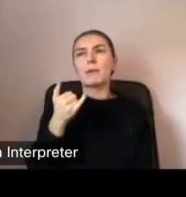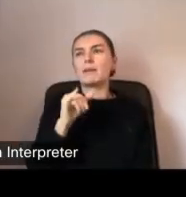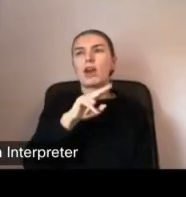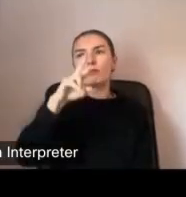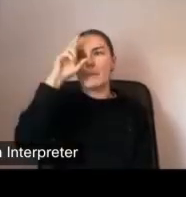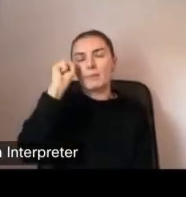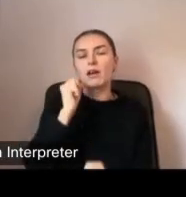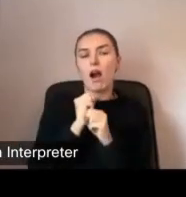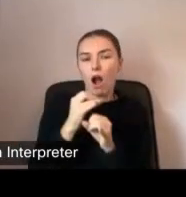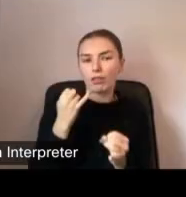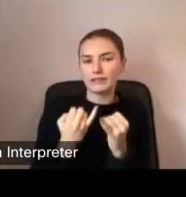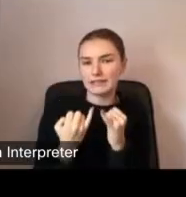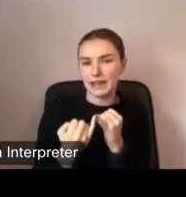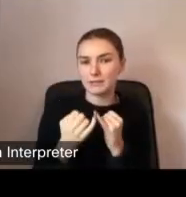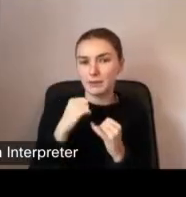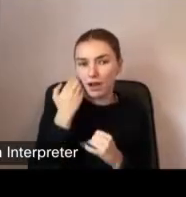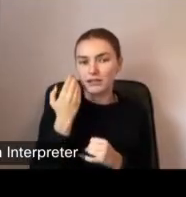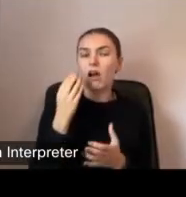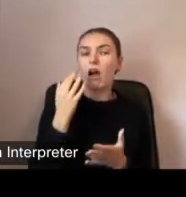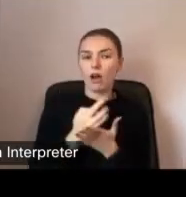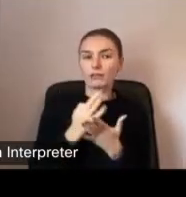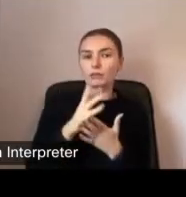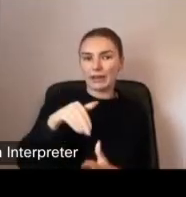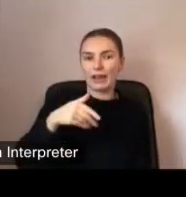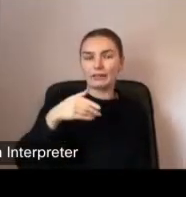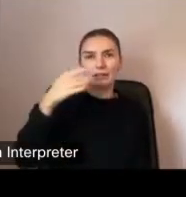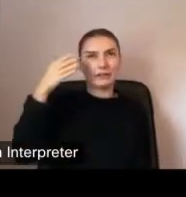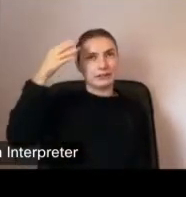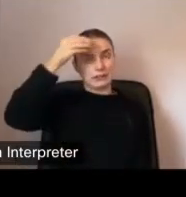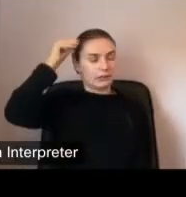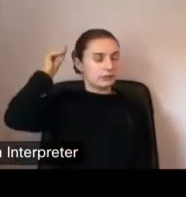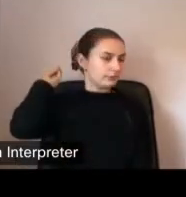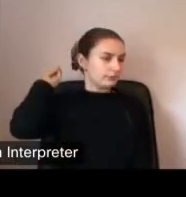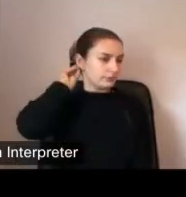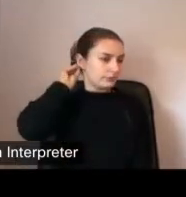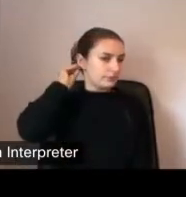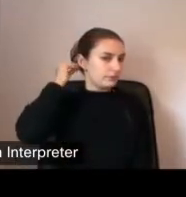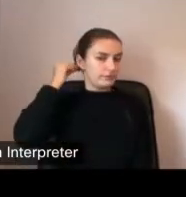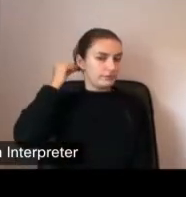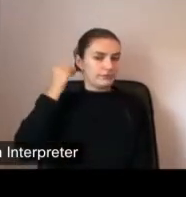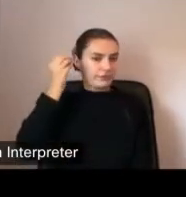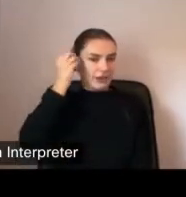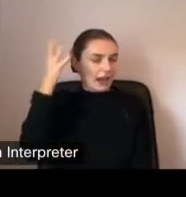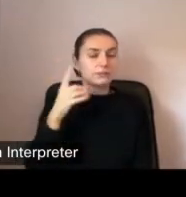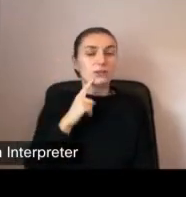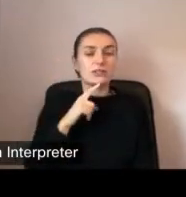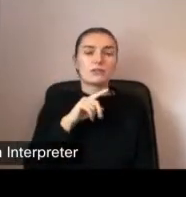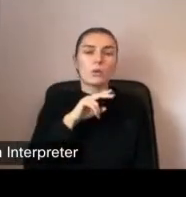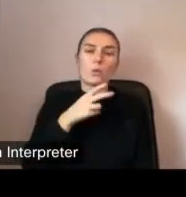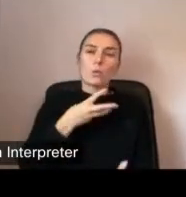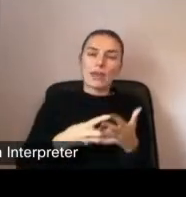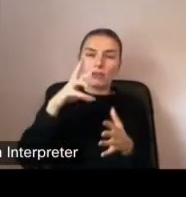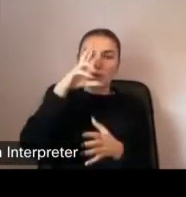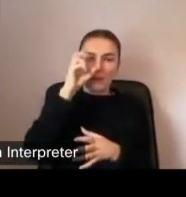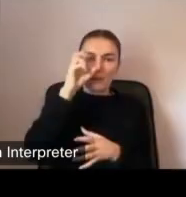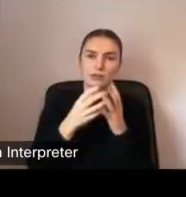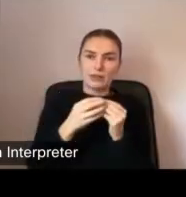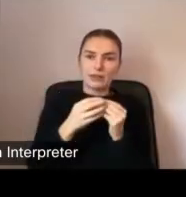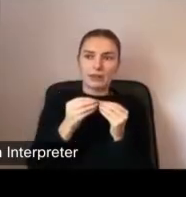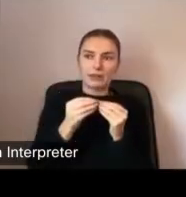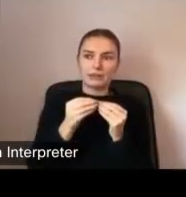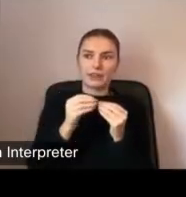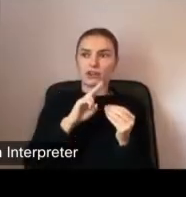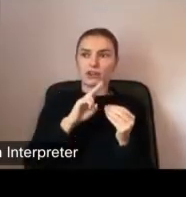details, because we often do manage to suppress memories. When they react to something, they are not linking that to past experience. They're